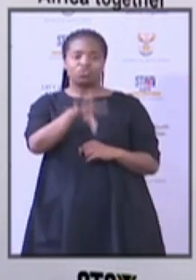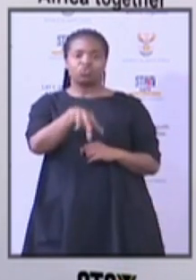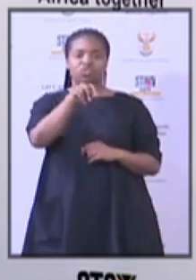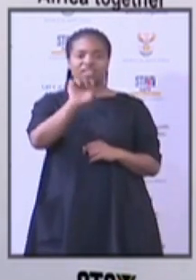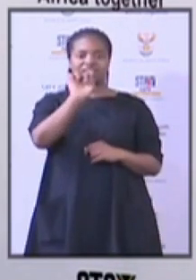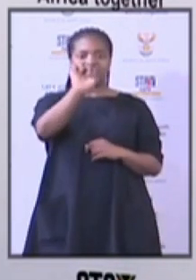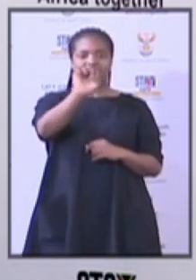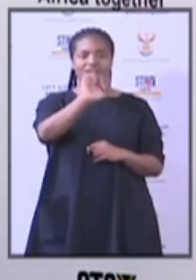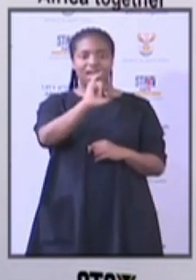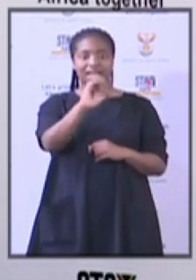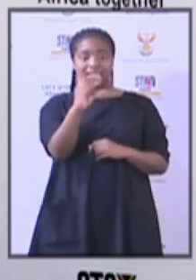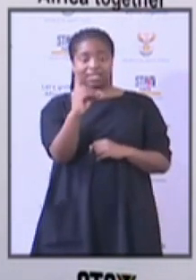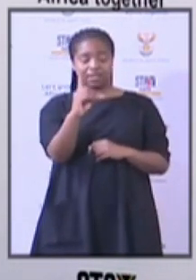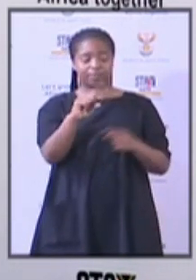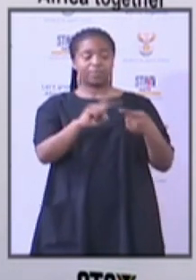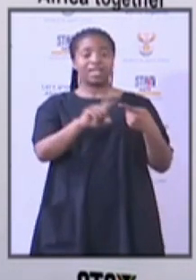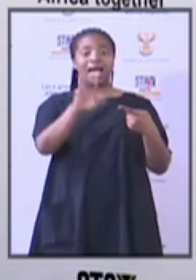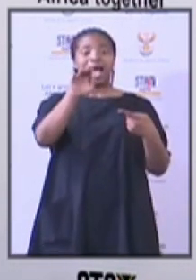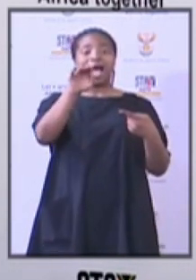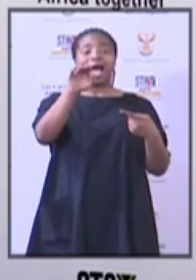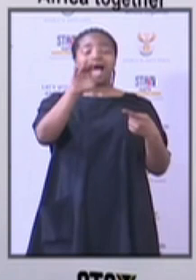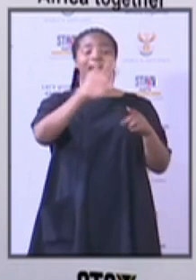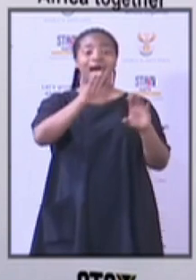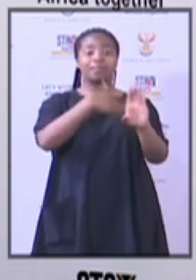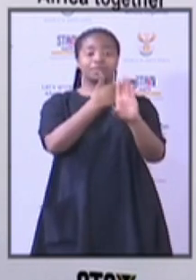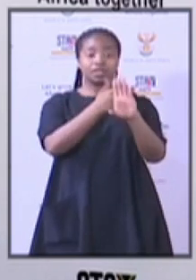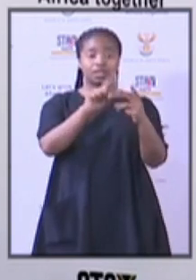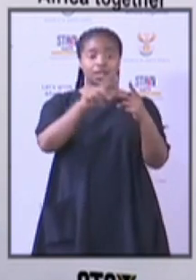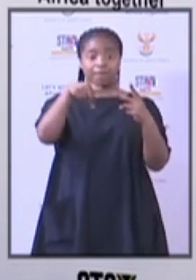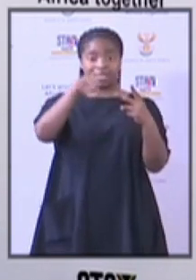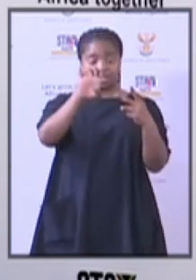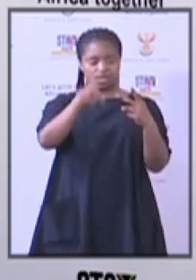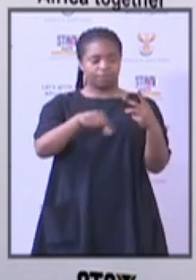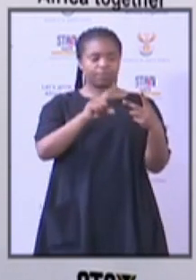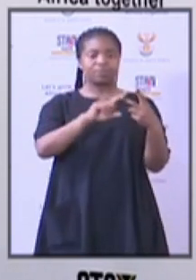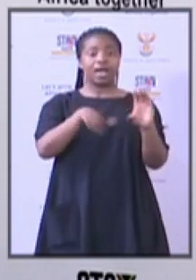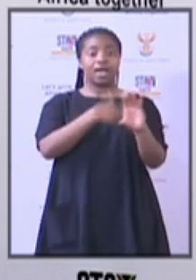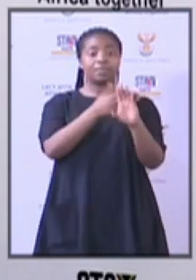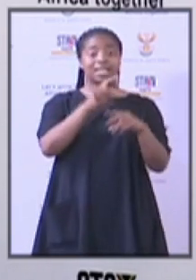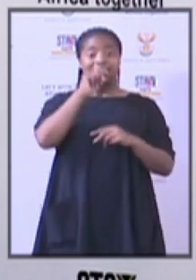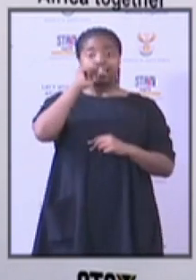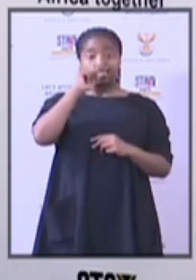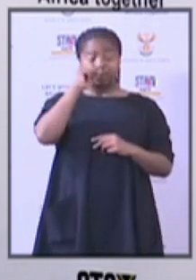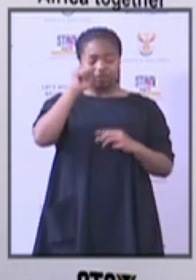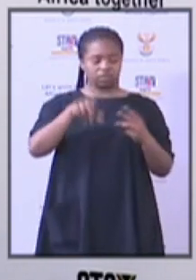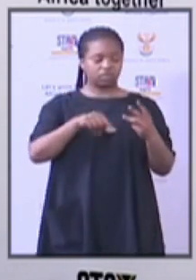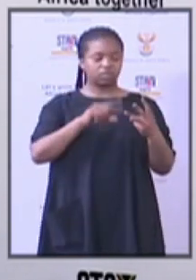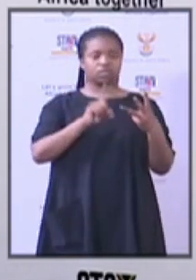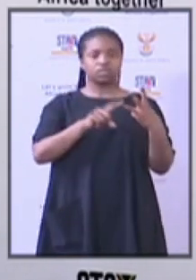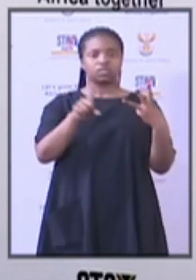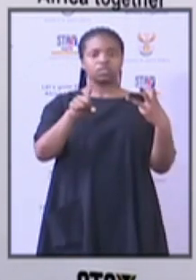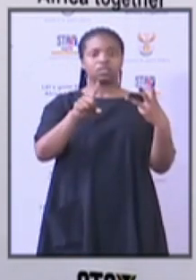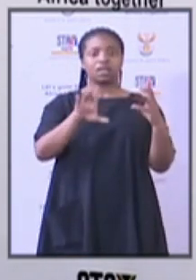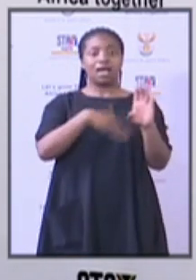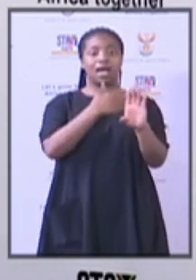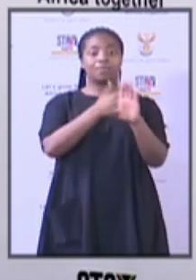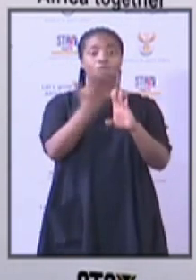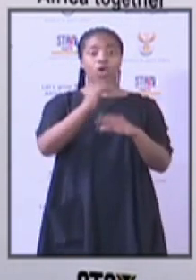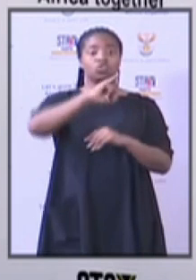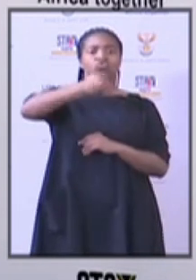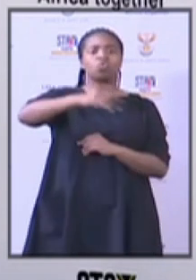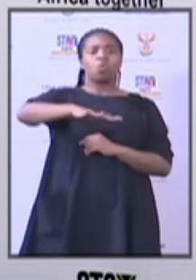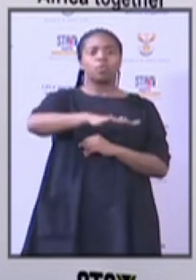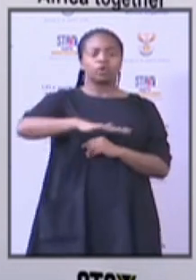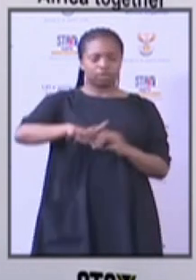IDs. It is the Absa Green Acres in Port Elizabeth, Absa Sandton City, Absa Towers in